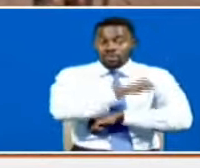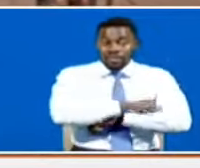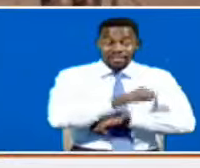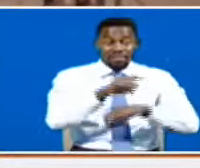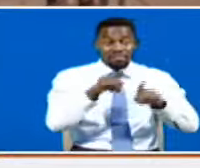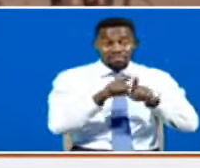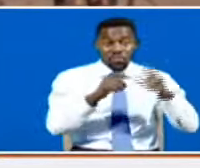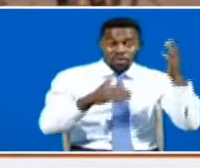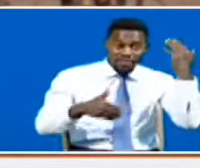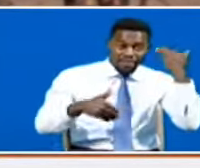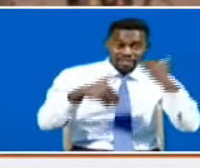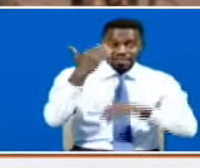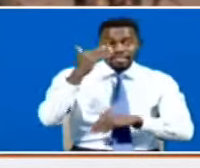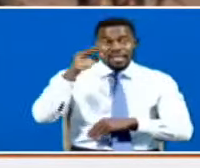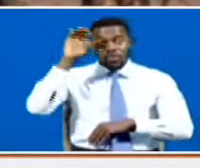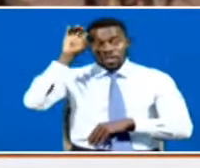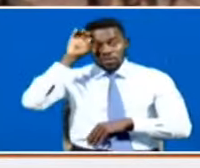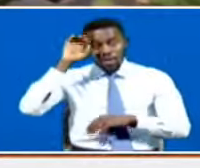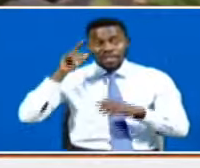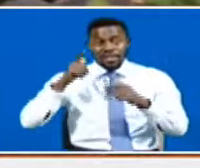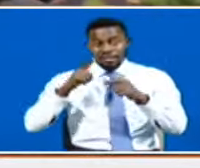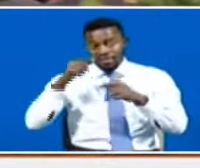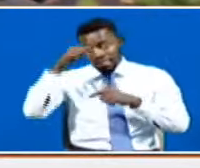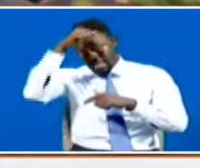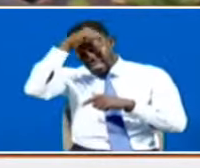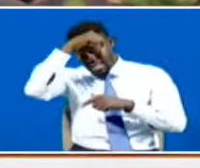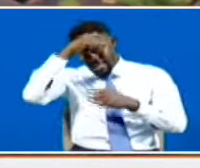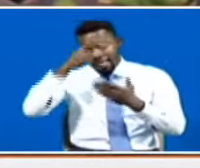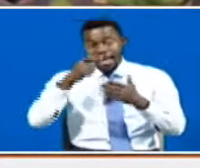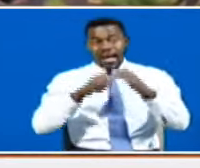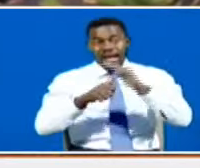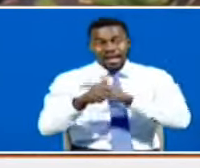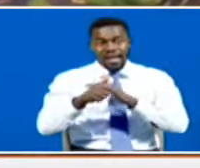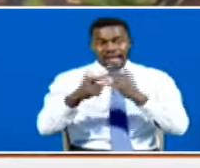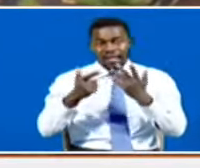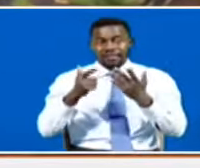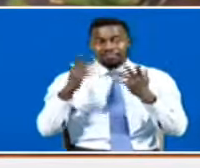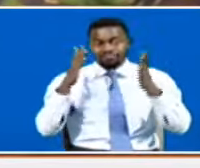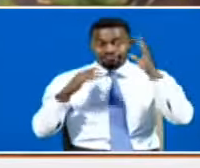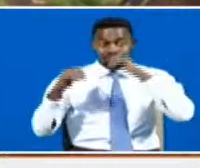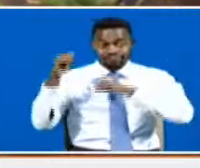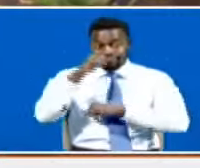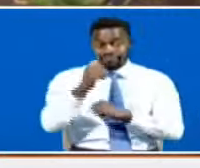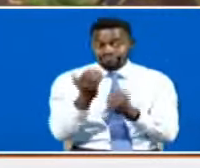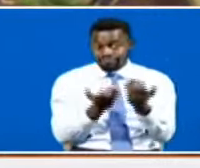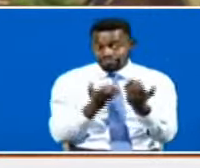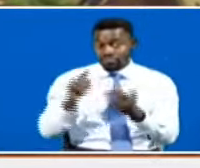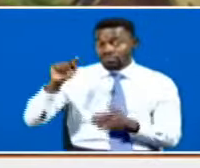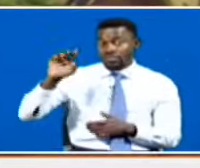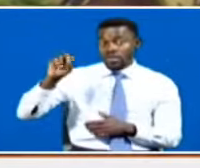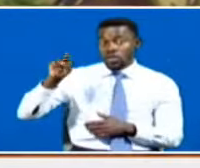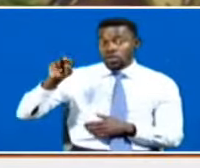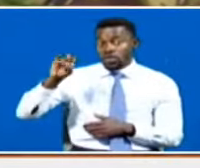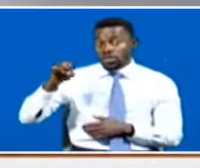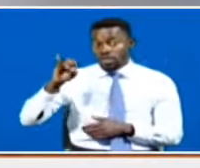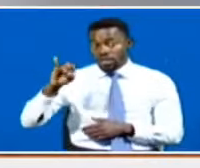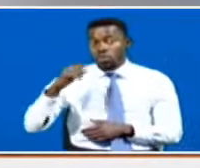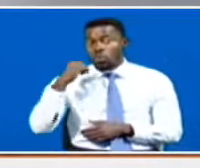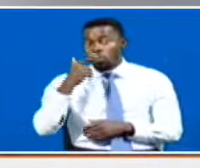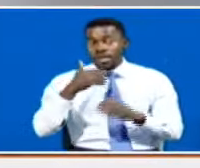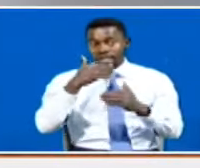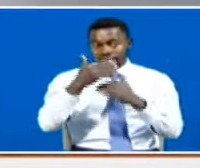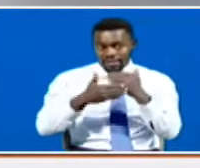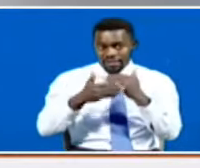university education, leading to a degree in military science. Daudi Tonje was succeeded by retired General